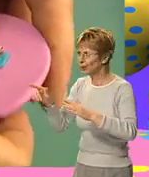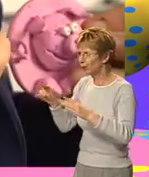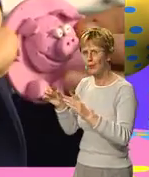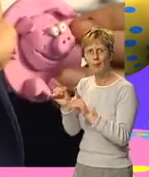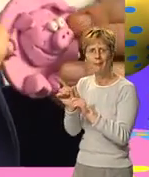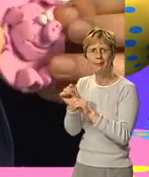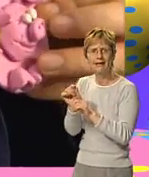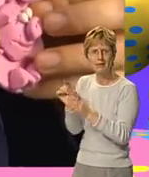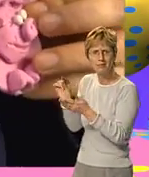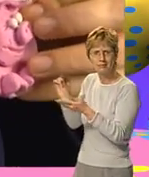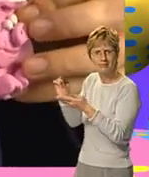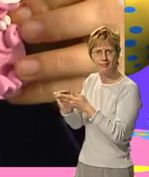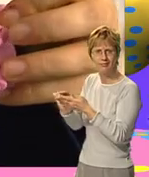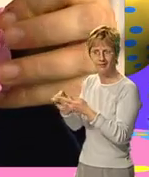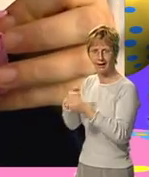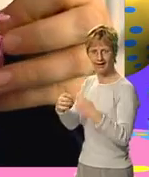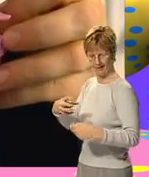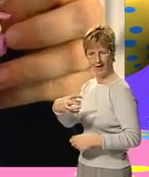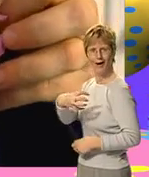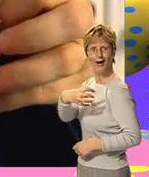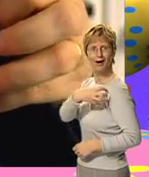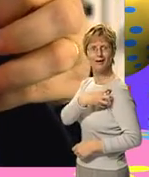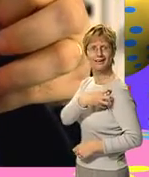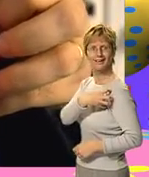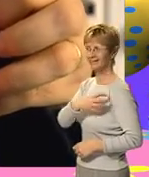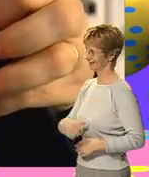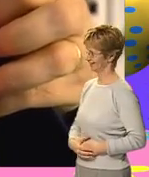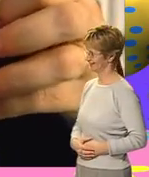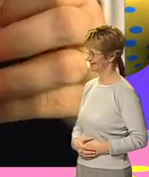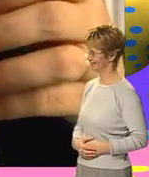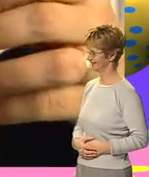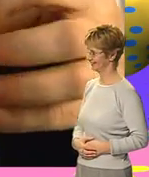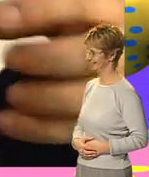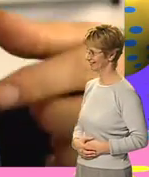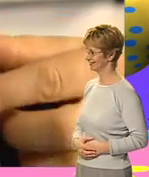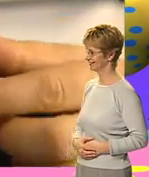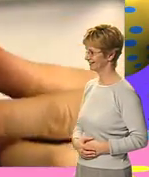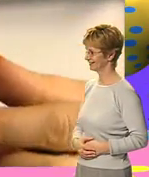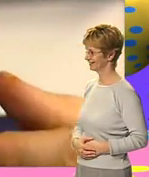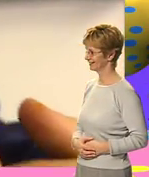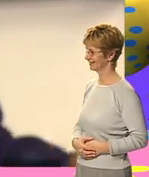to turn them into badges.